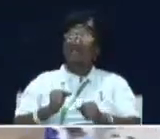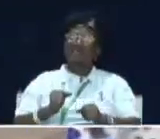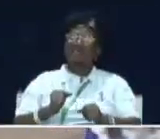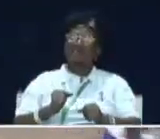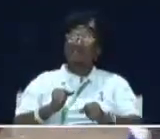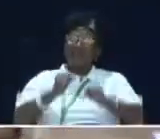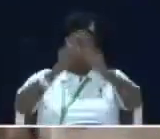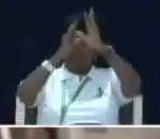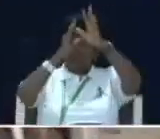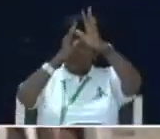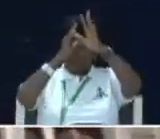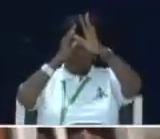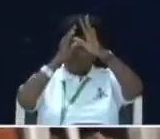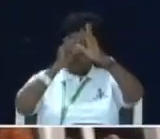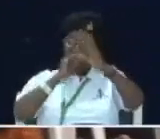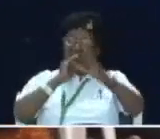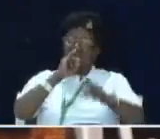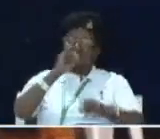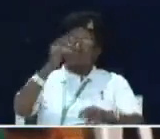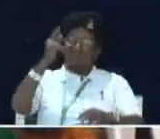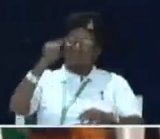Almighty Father.